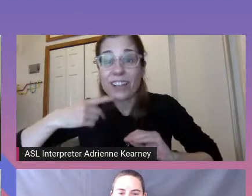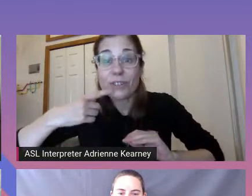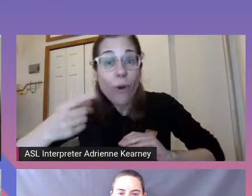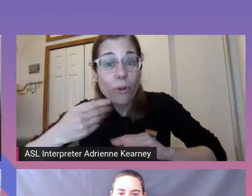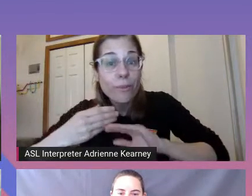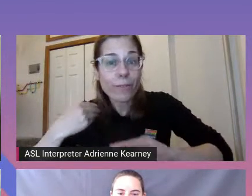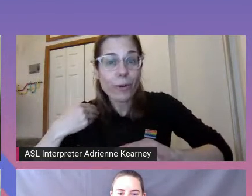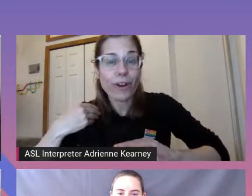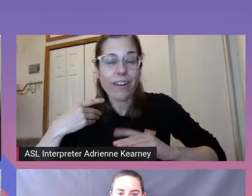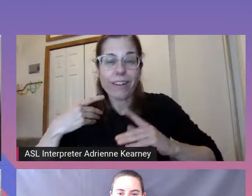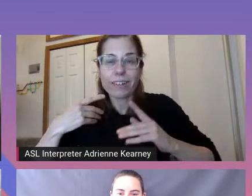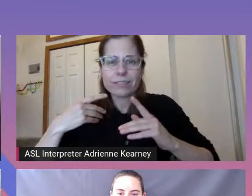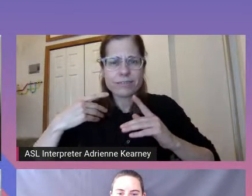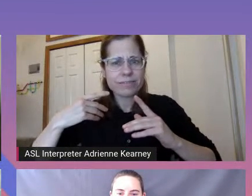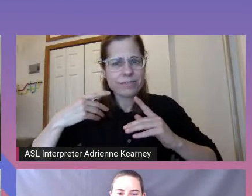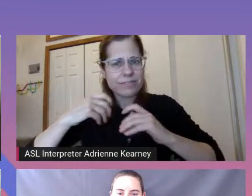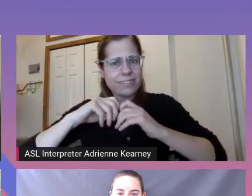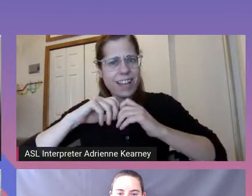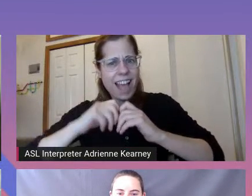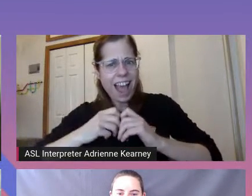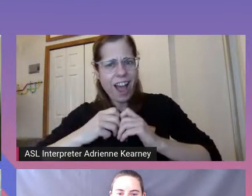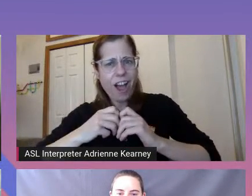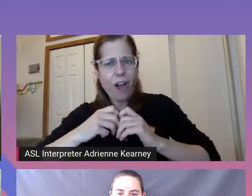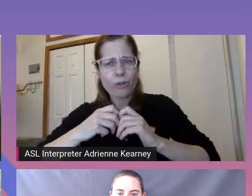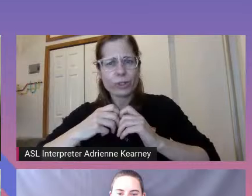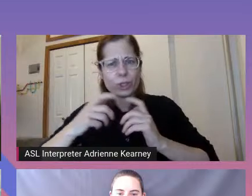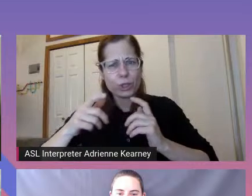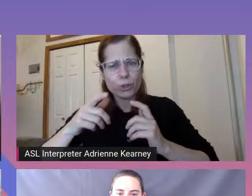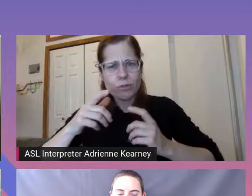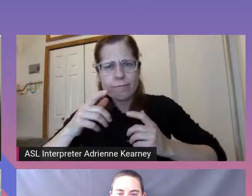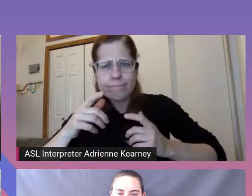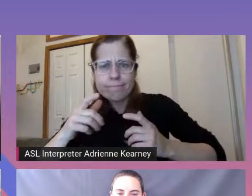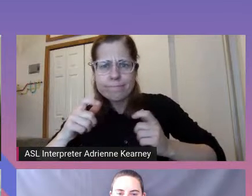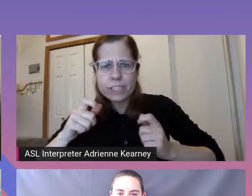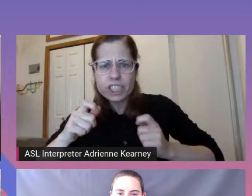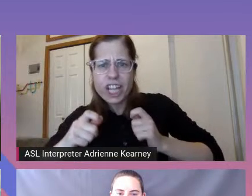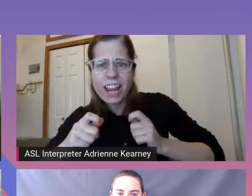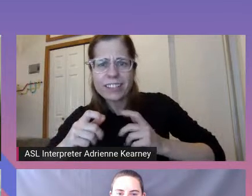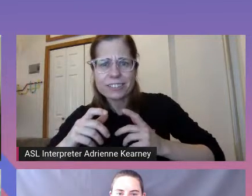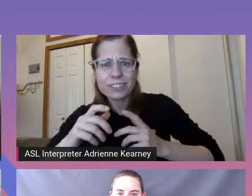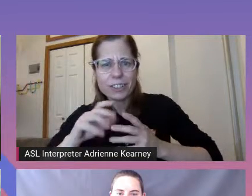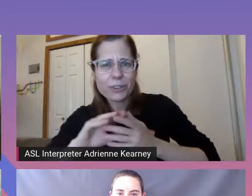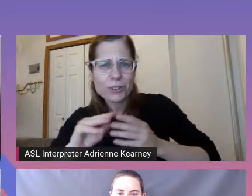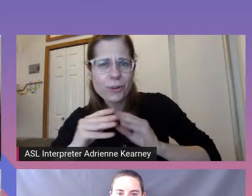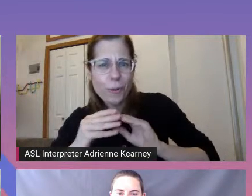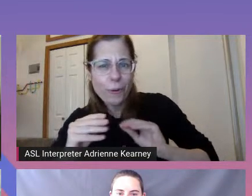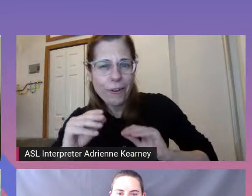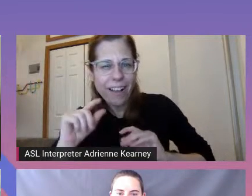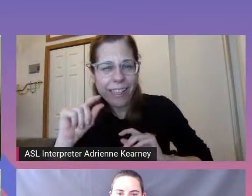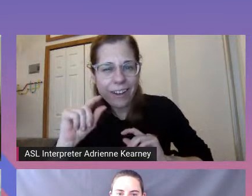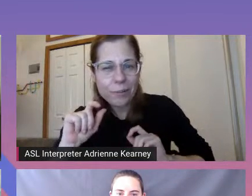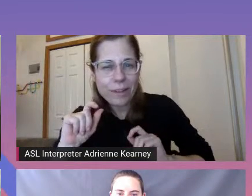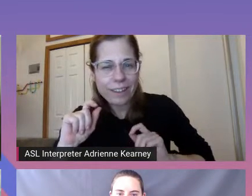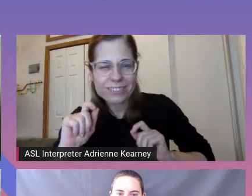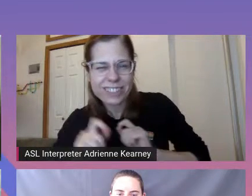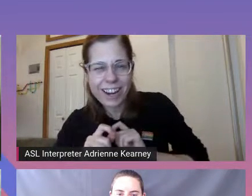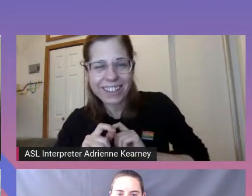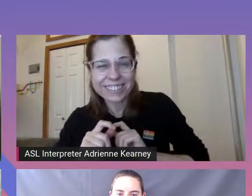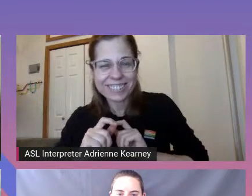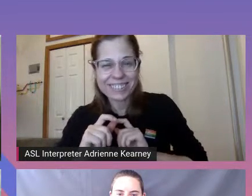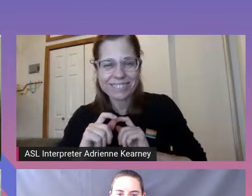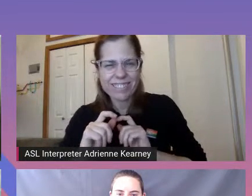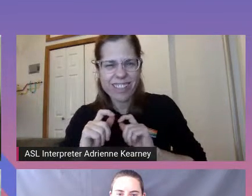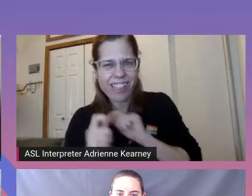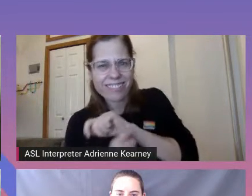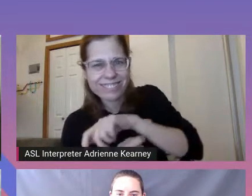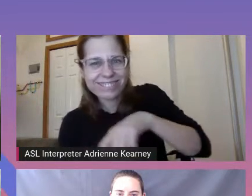representation, how is that we're shifting some of those narratives in order to make those, to all of a sudden make those narratives what they